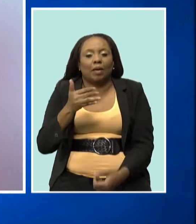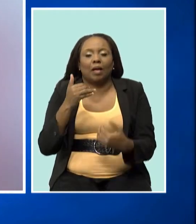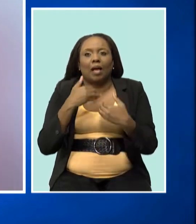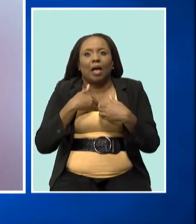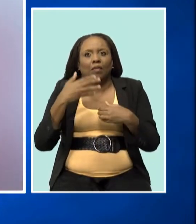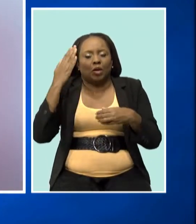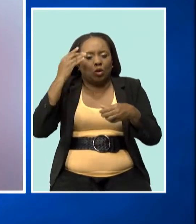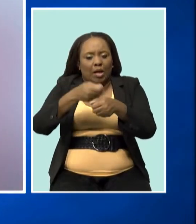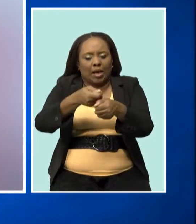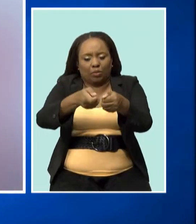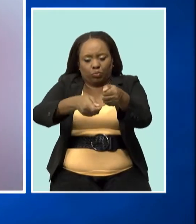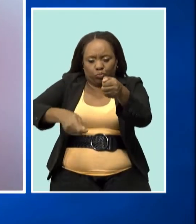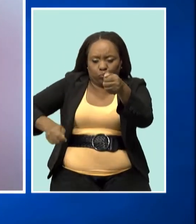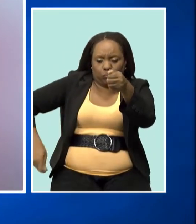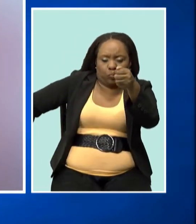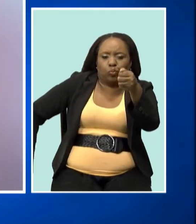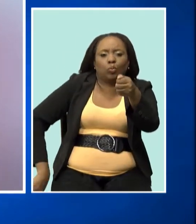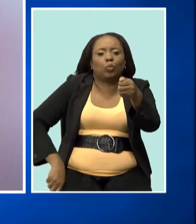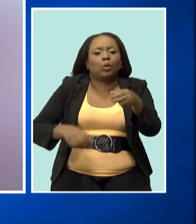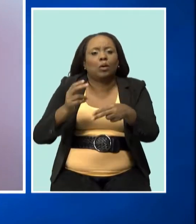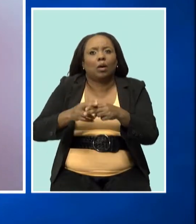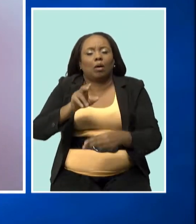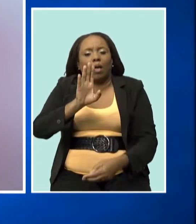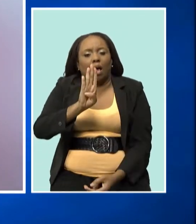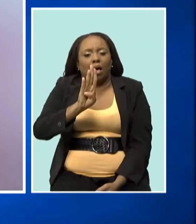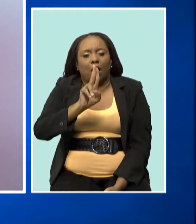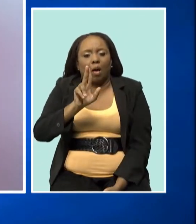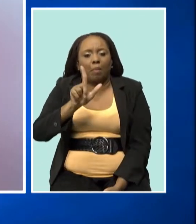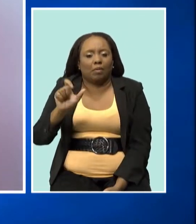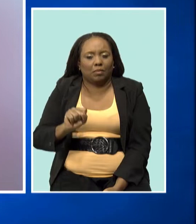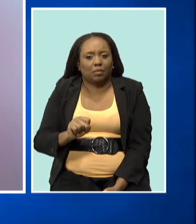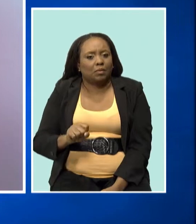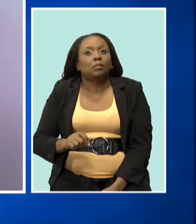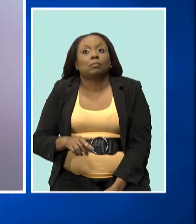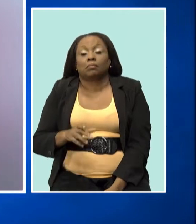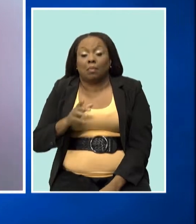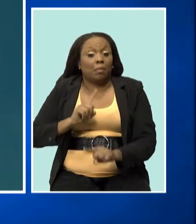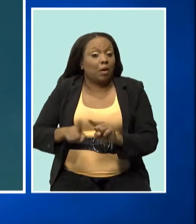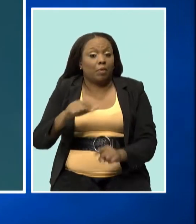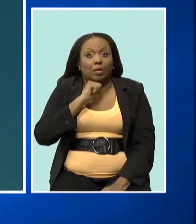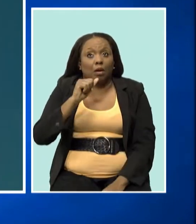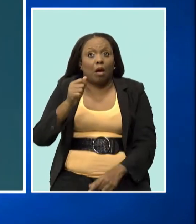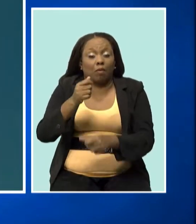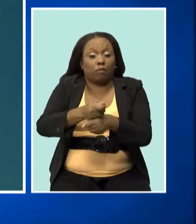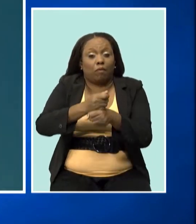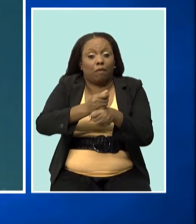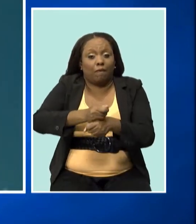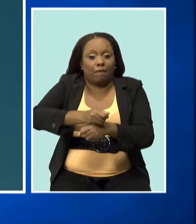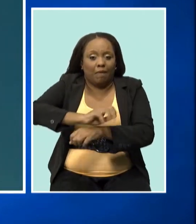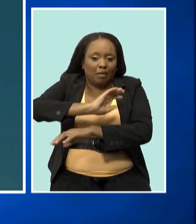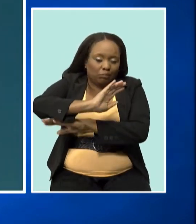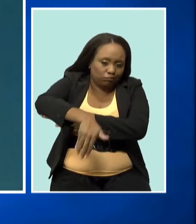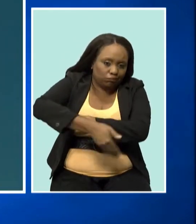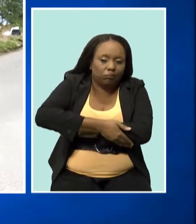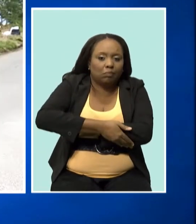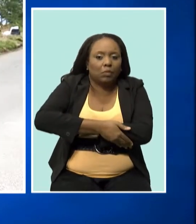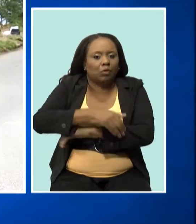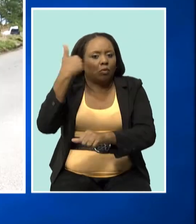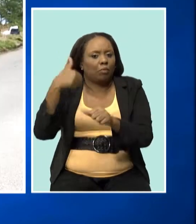preparing, framing and so on. All of the background things are in place in terms